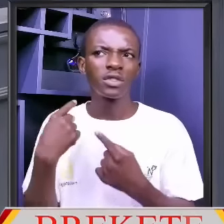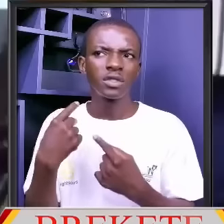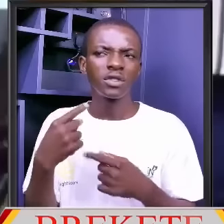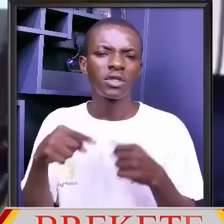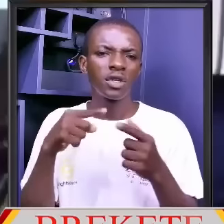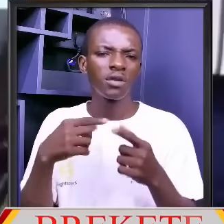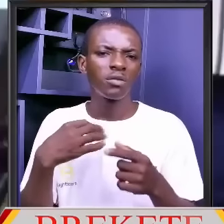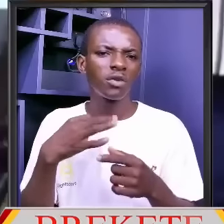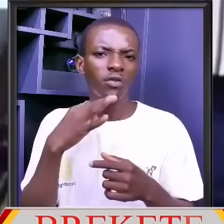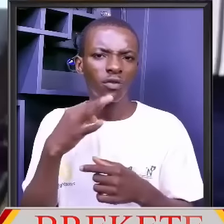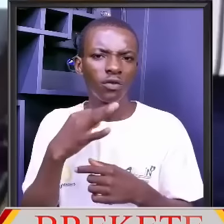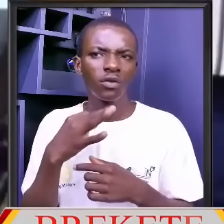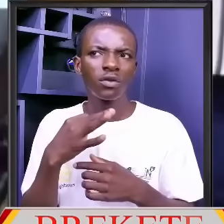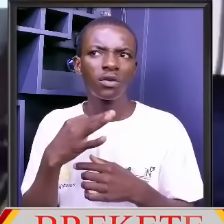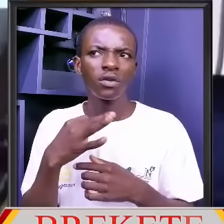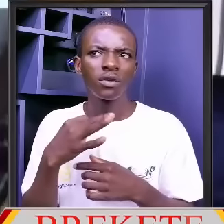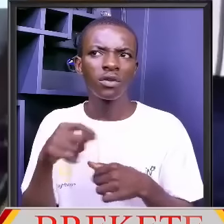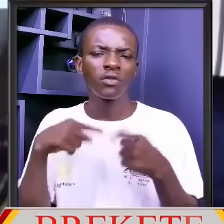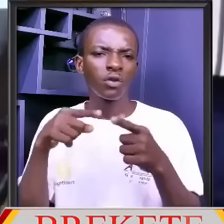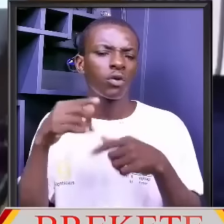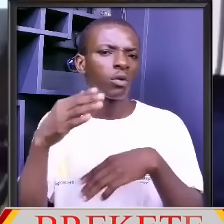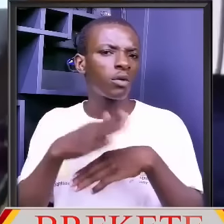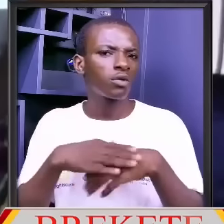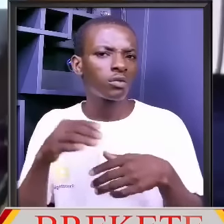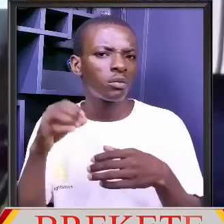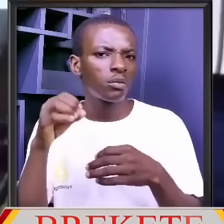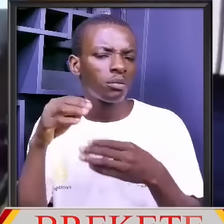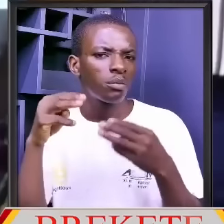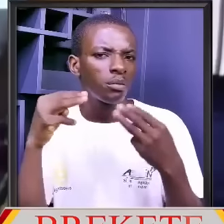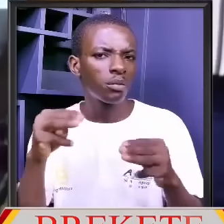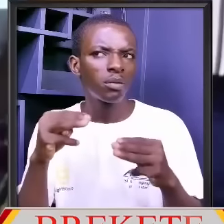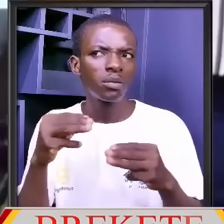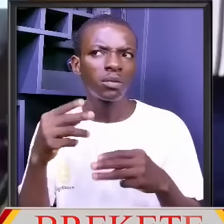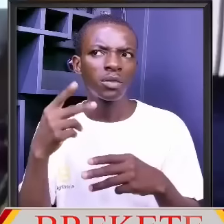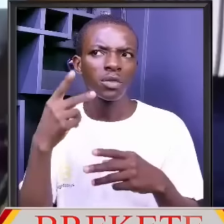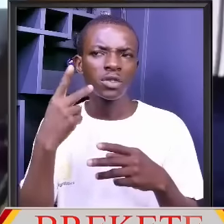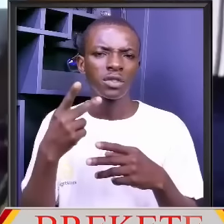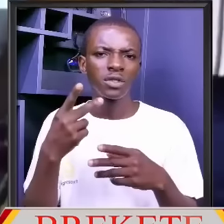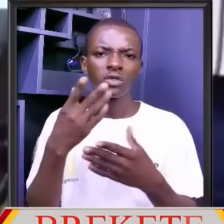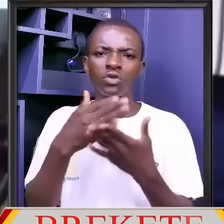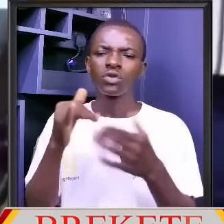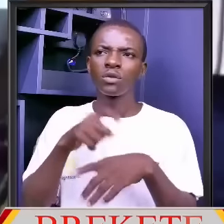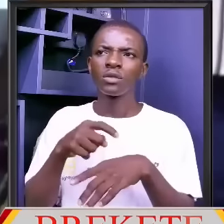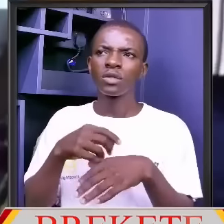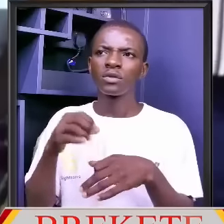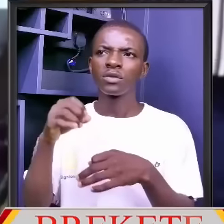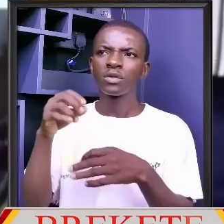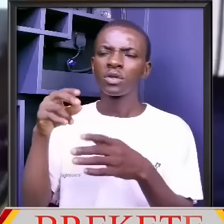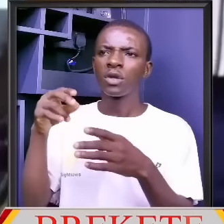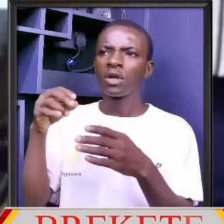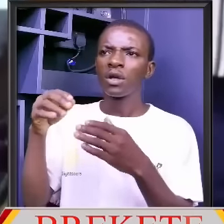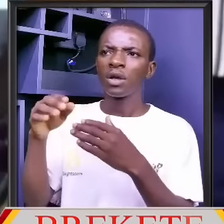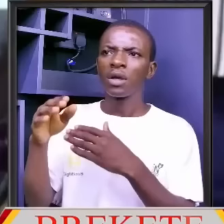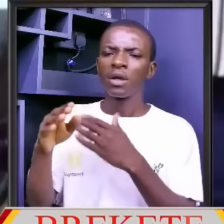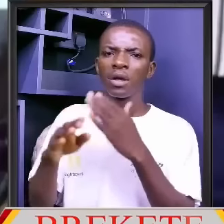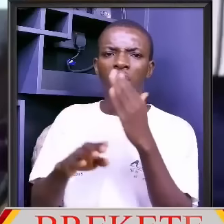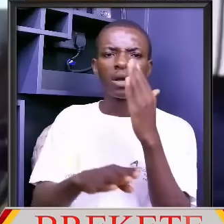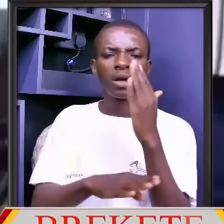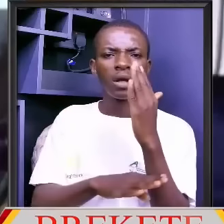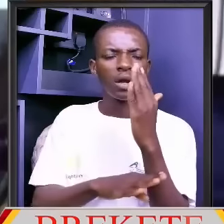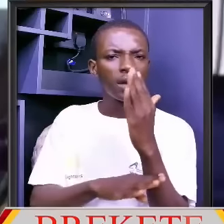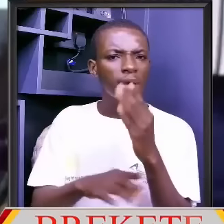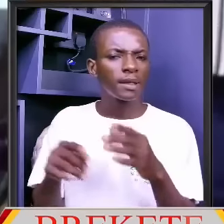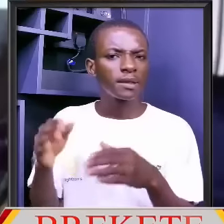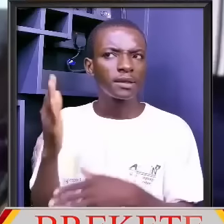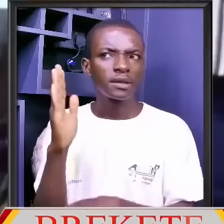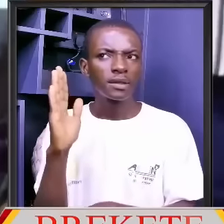they give me food, if he go market, say me now they see saying they come at times 12 o'clock for afternoon come relax.